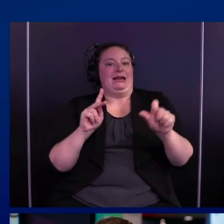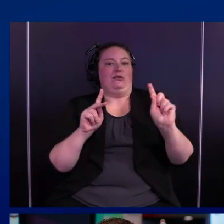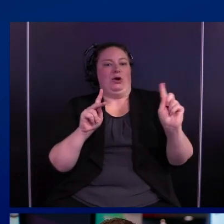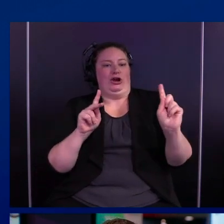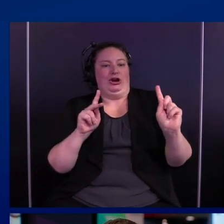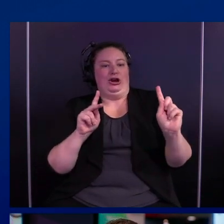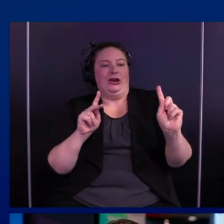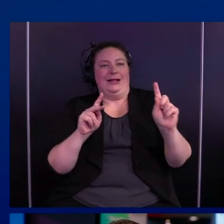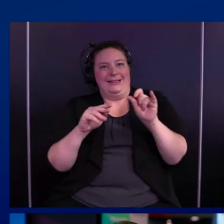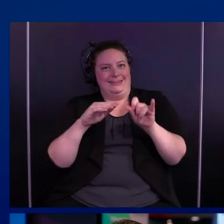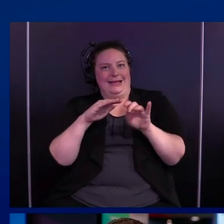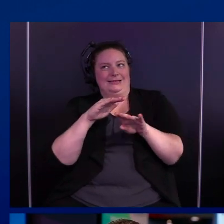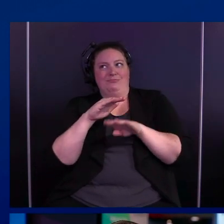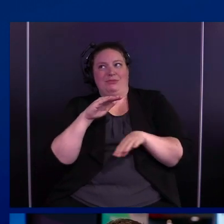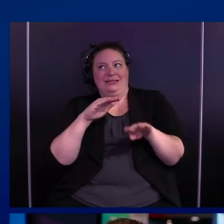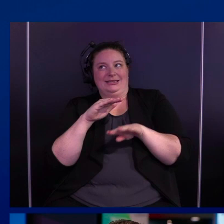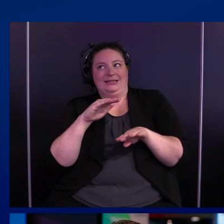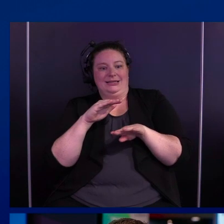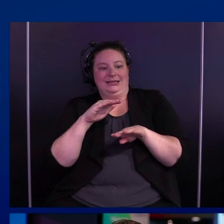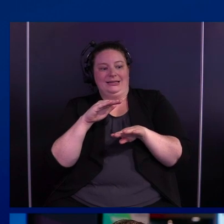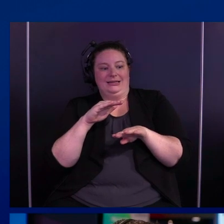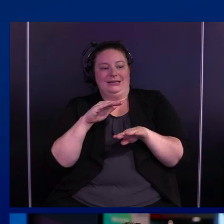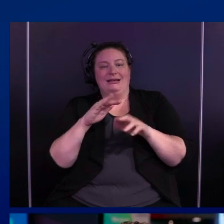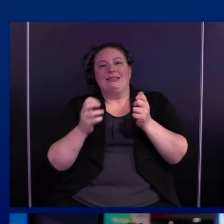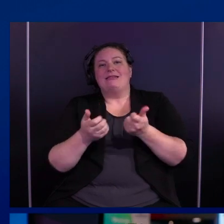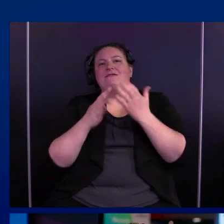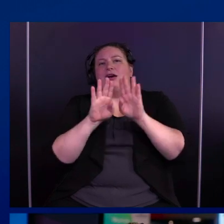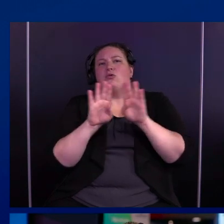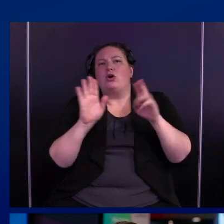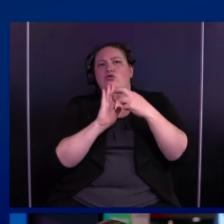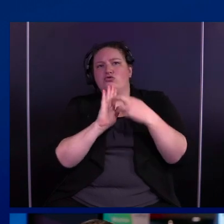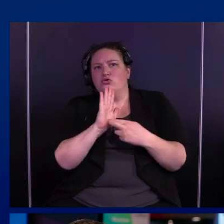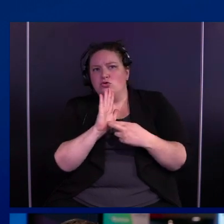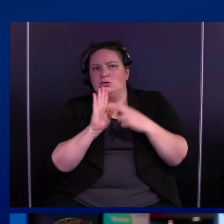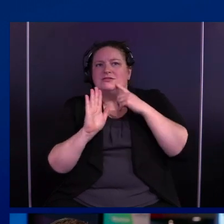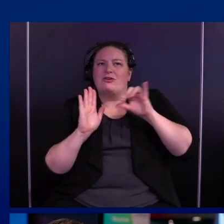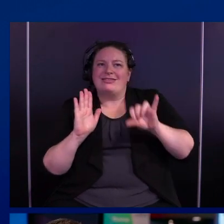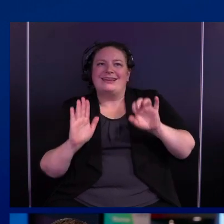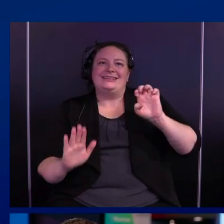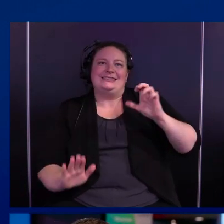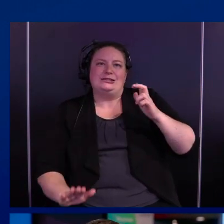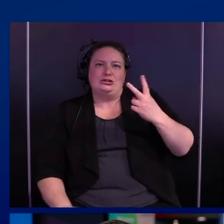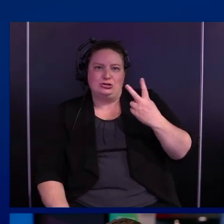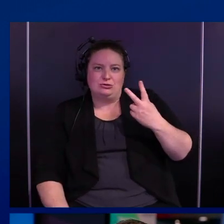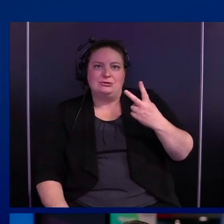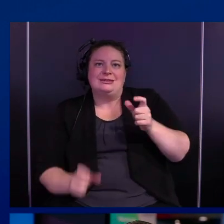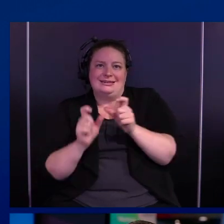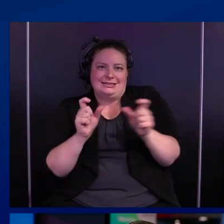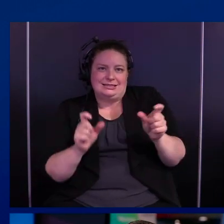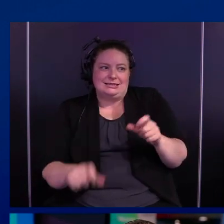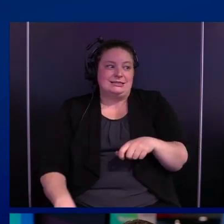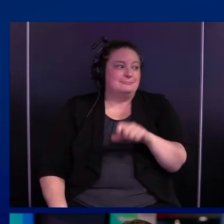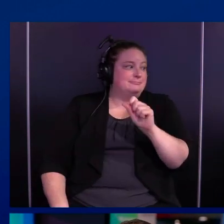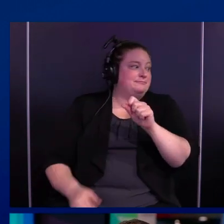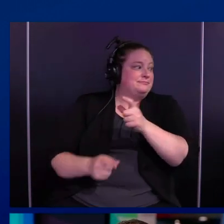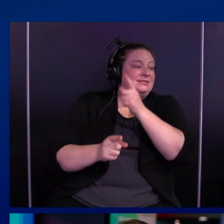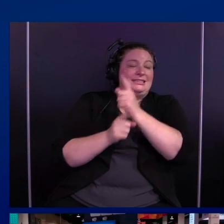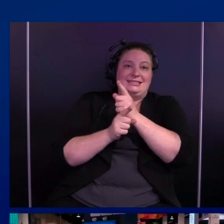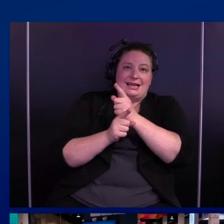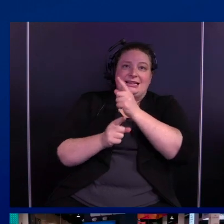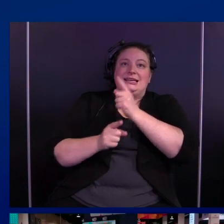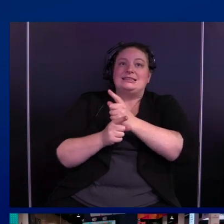basically some firewall rules basically for that EC2 instance. Yep. Exactly. And we can see that in the